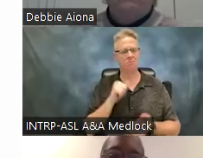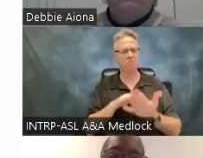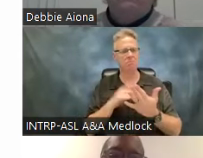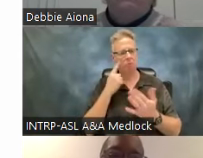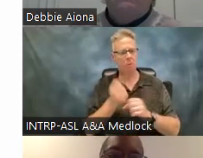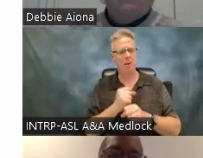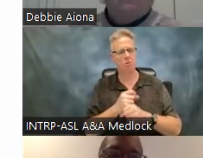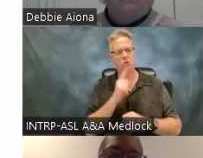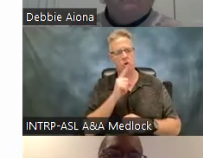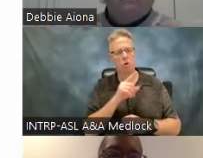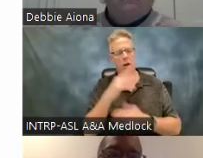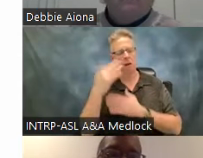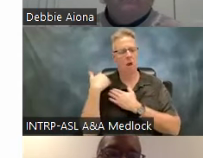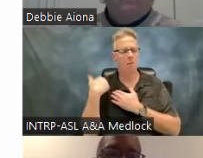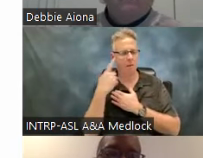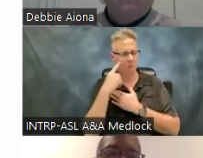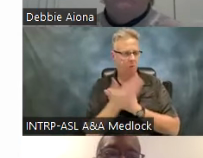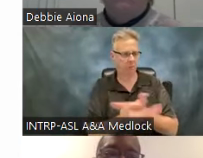ensuring accountability.